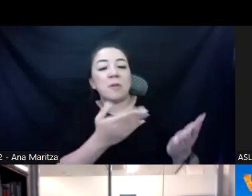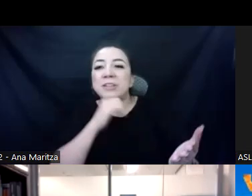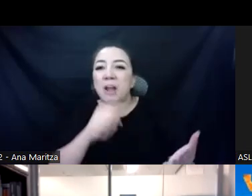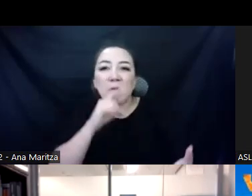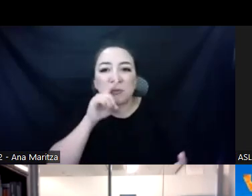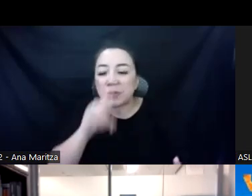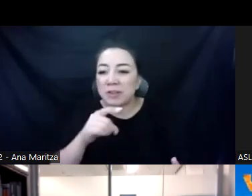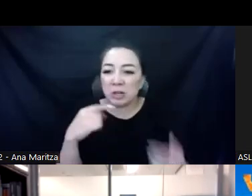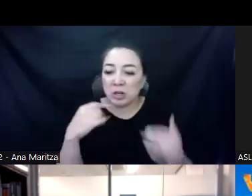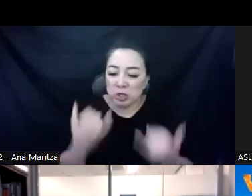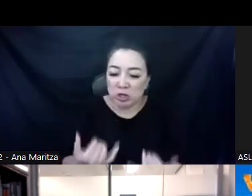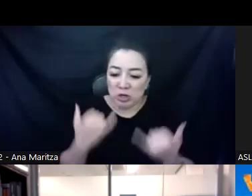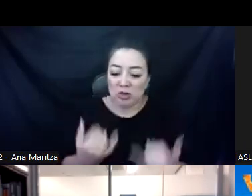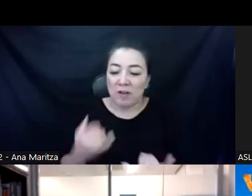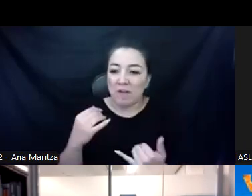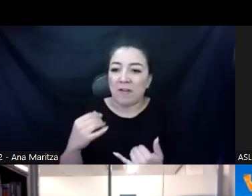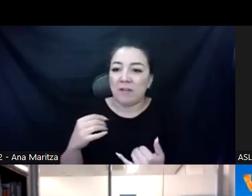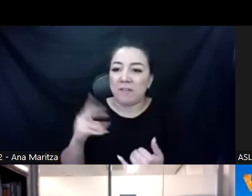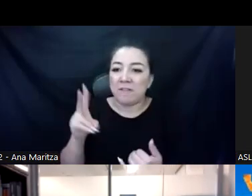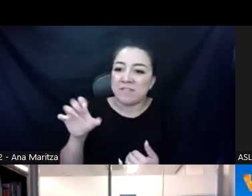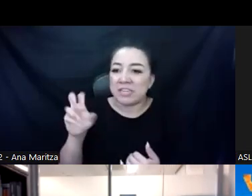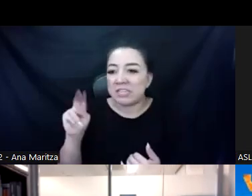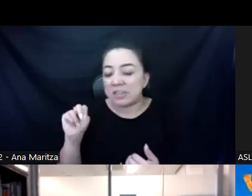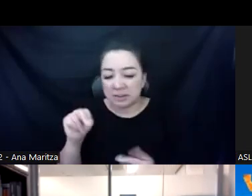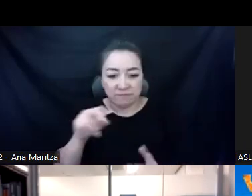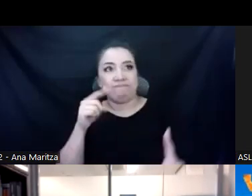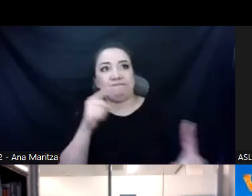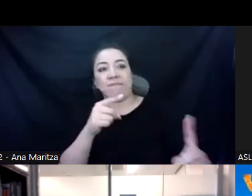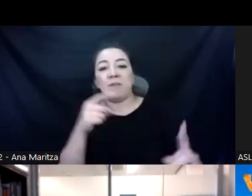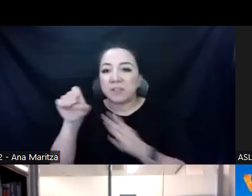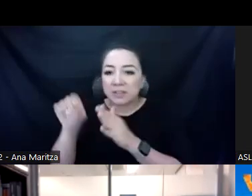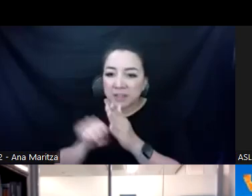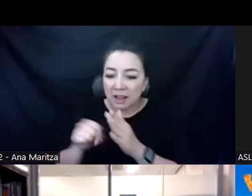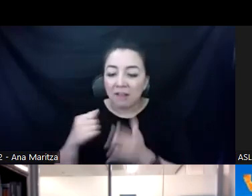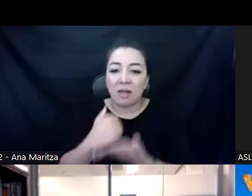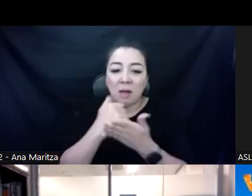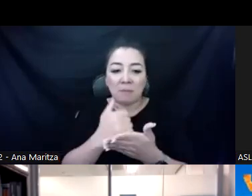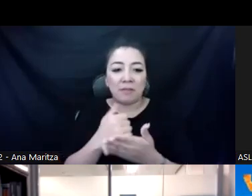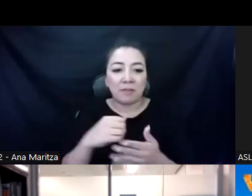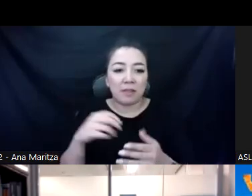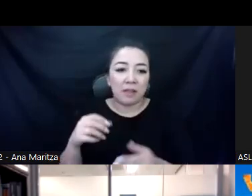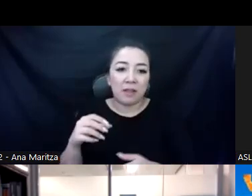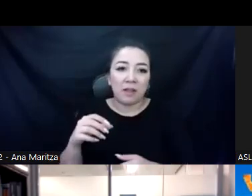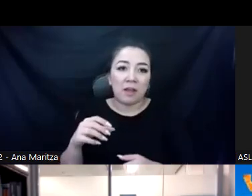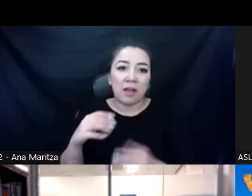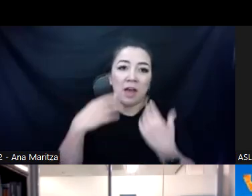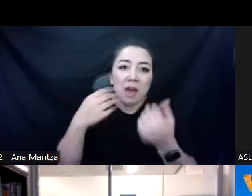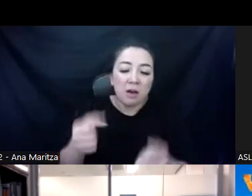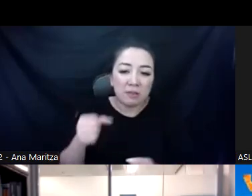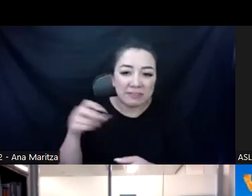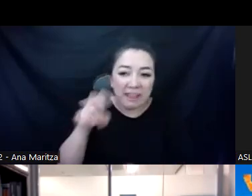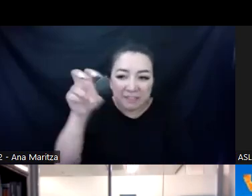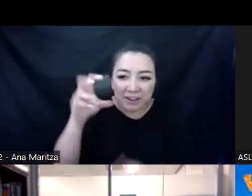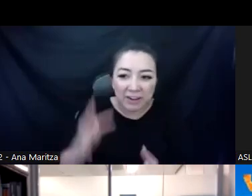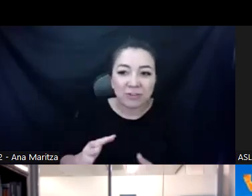the current vision of the state about how they would use community health navigators. But I assume we could